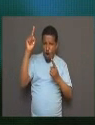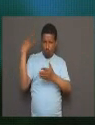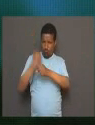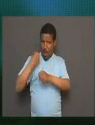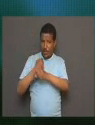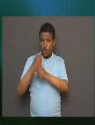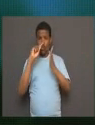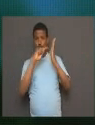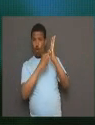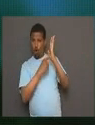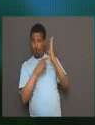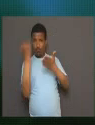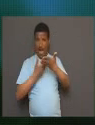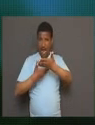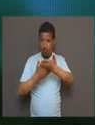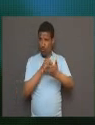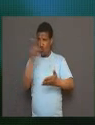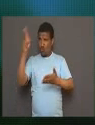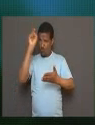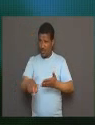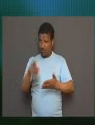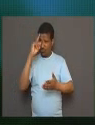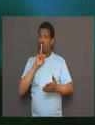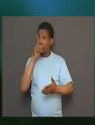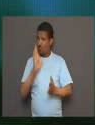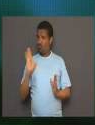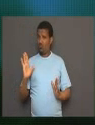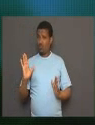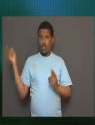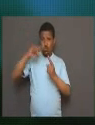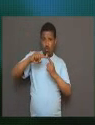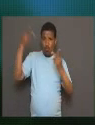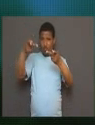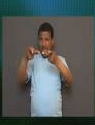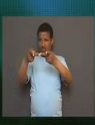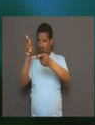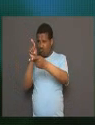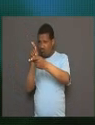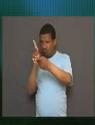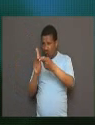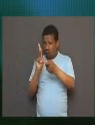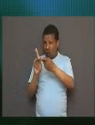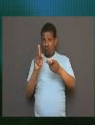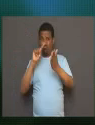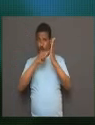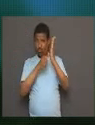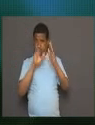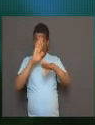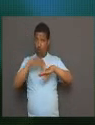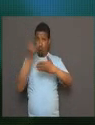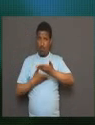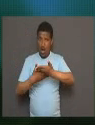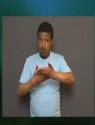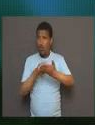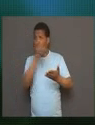maps. You must be sure to place the dots accurately on the map.